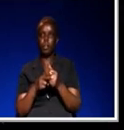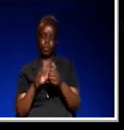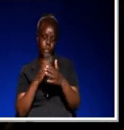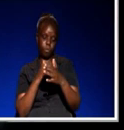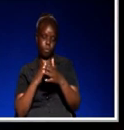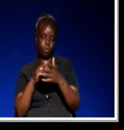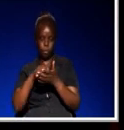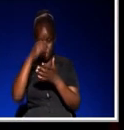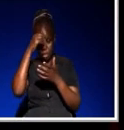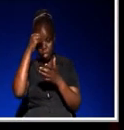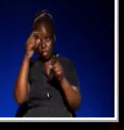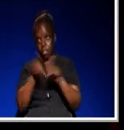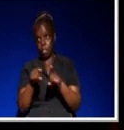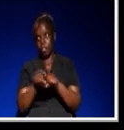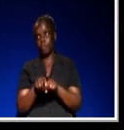go to that,